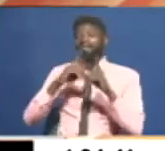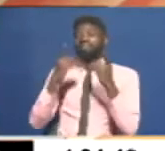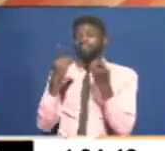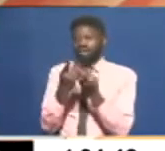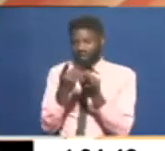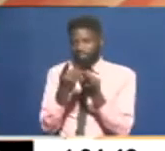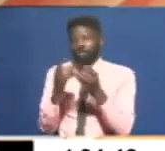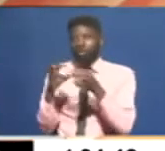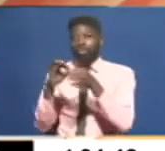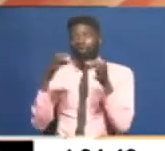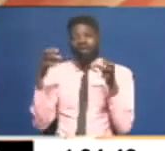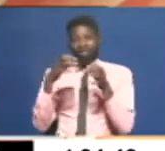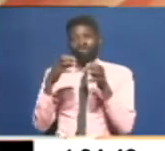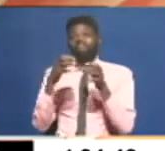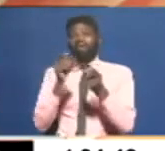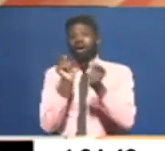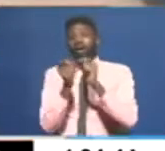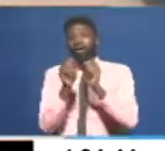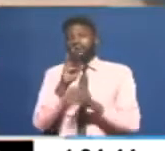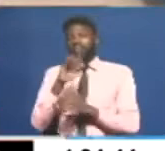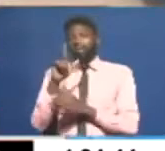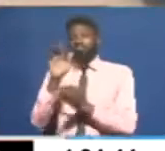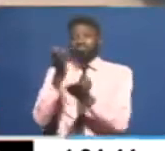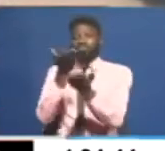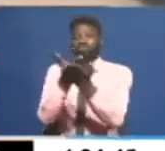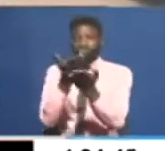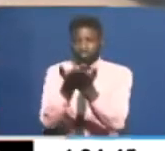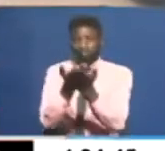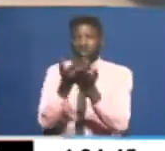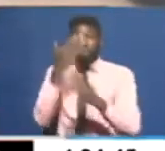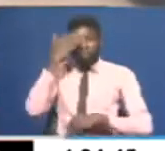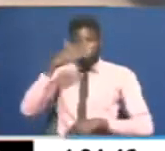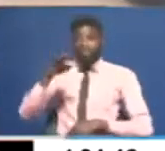Parliament and will soon be gazetted.